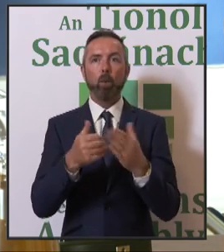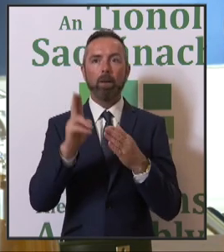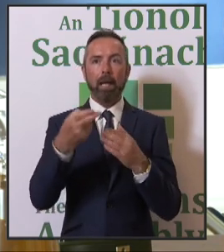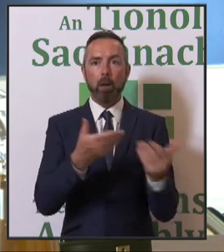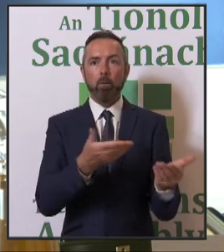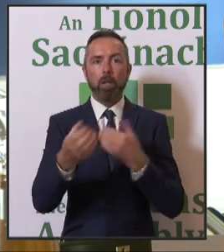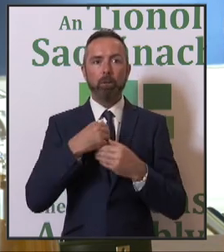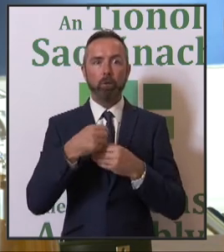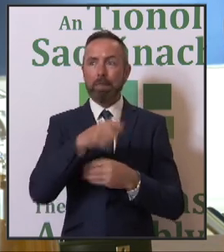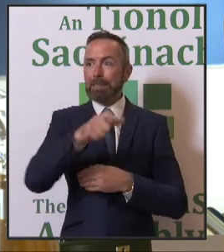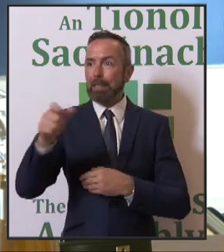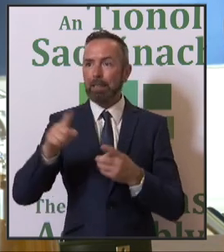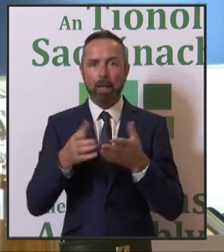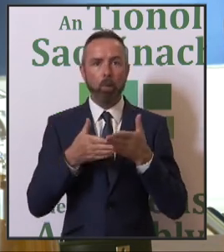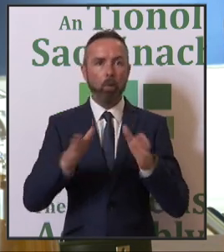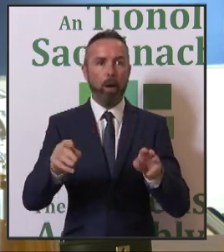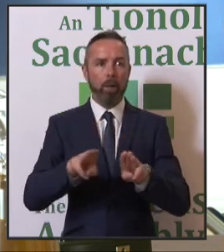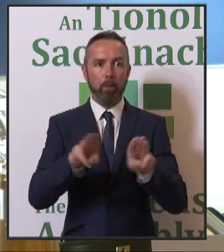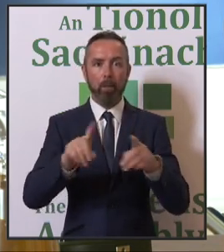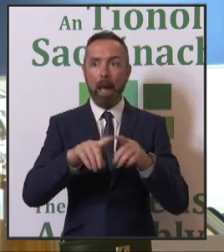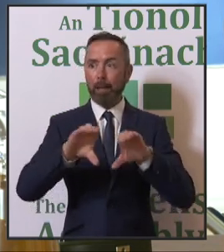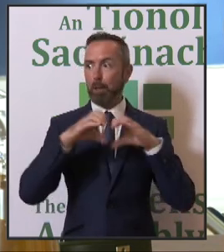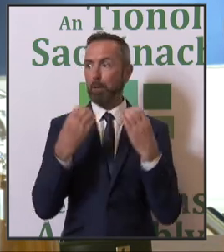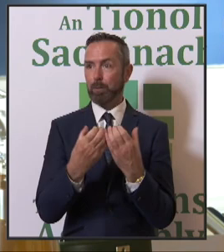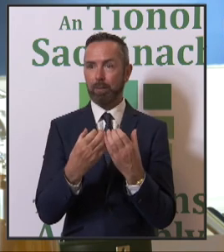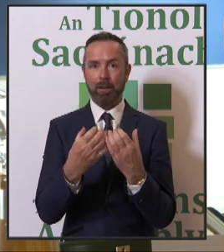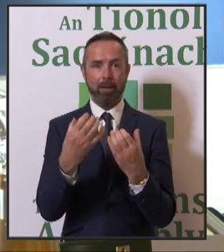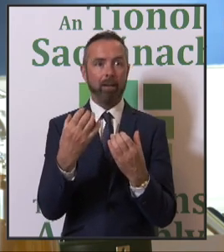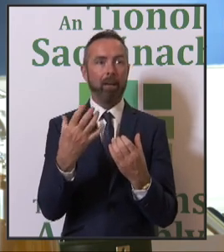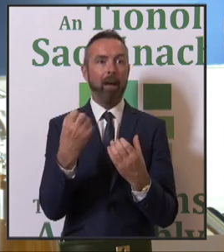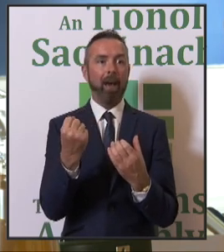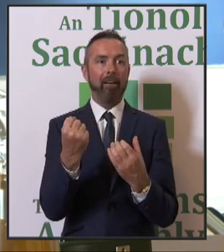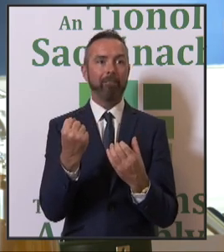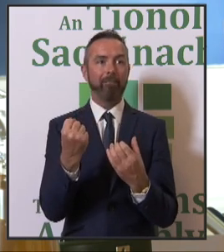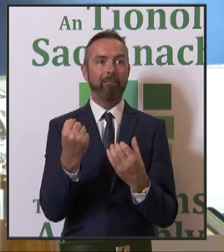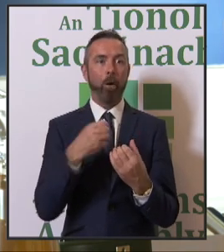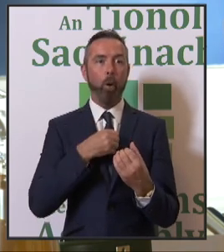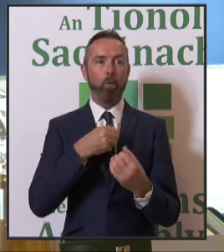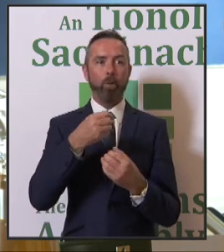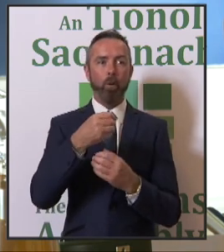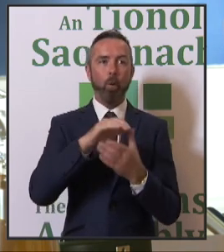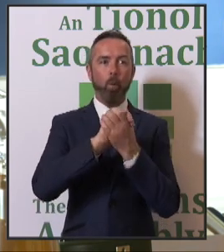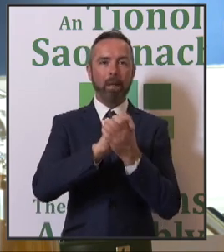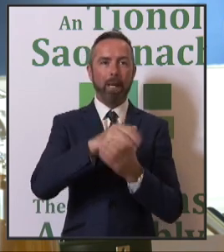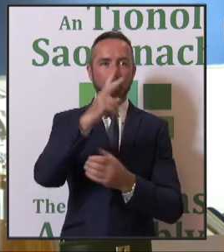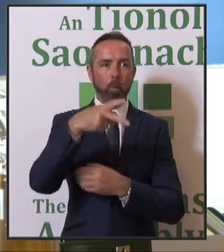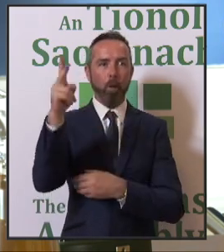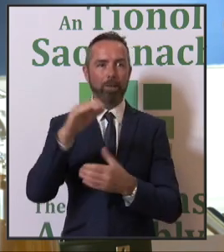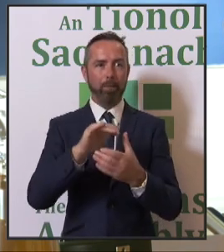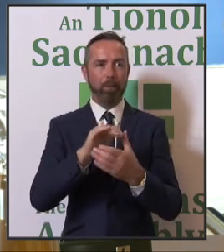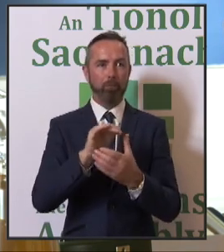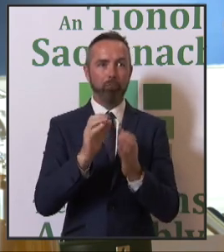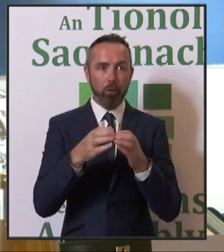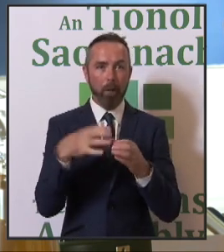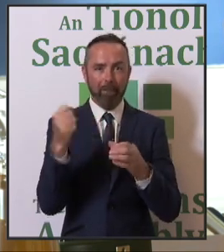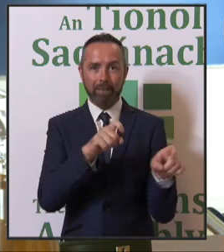public, to the community. And in fact, we have our own Citizens' Assembly WhatsApp group, so we keep in touch, even though the Citizens' Assembly has finished.